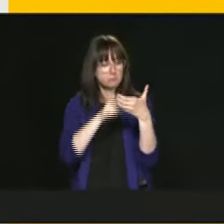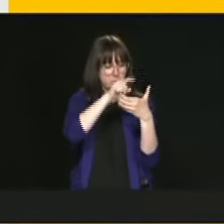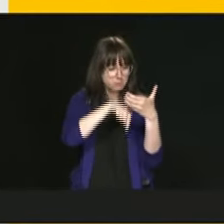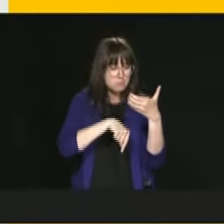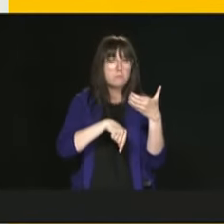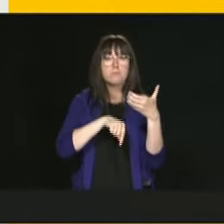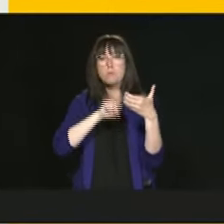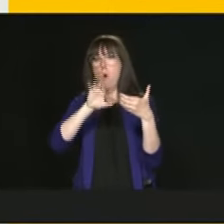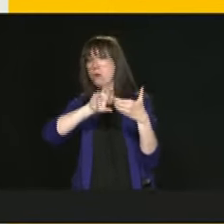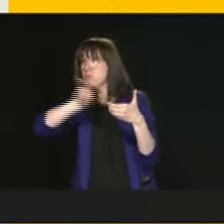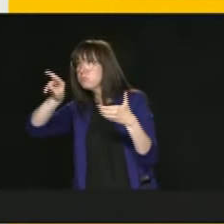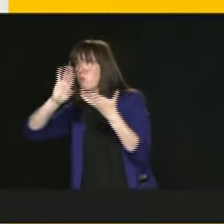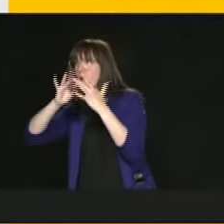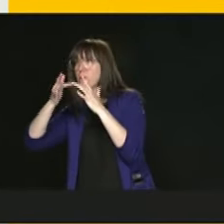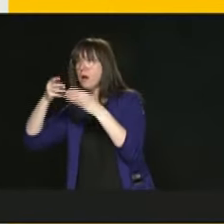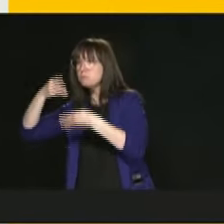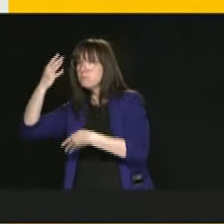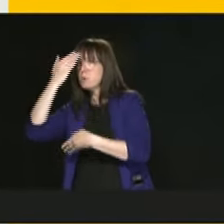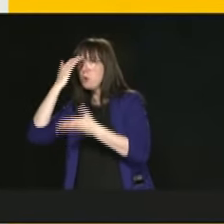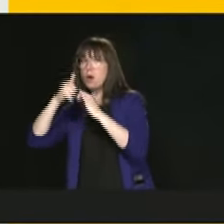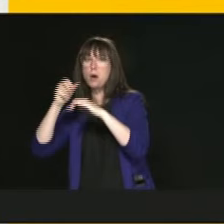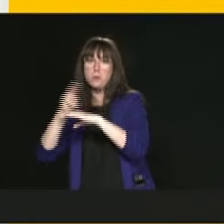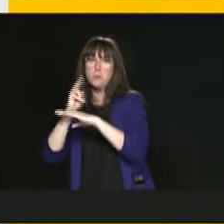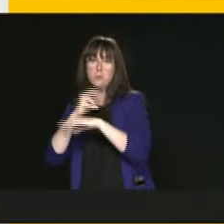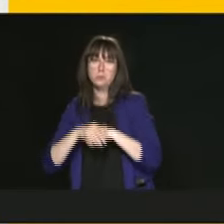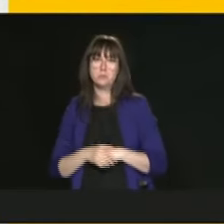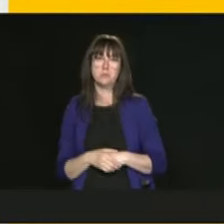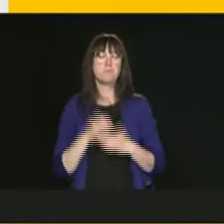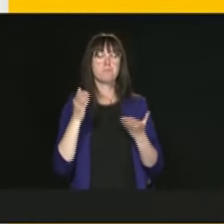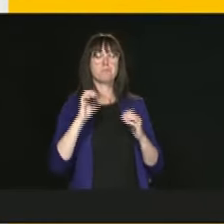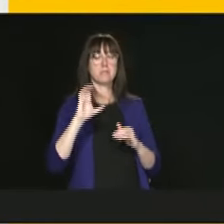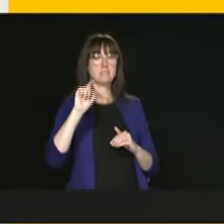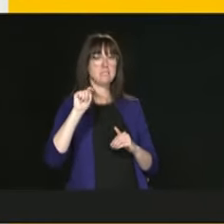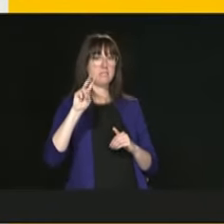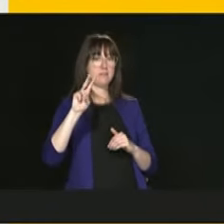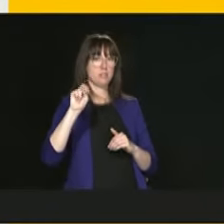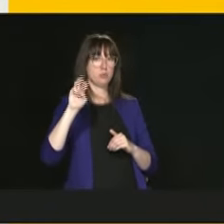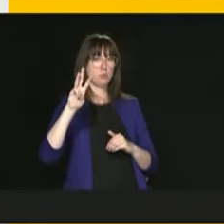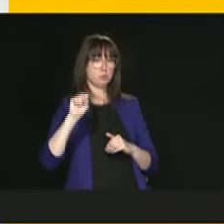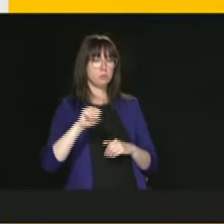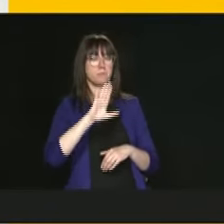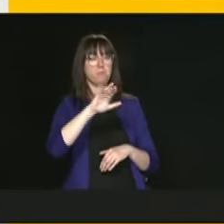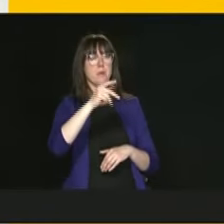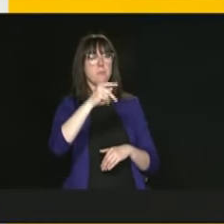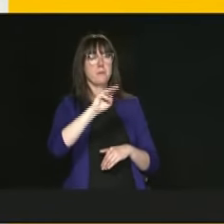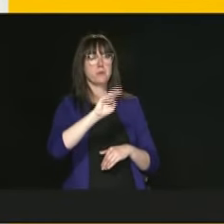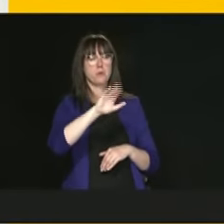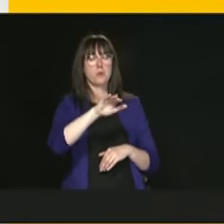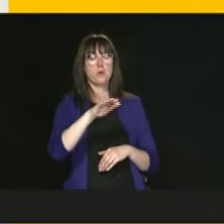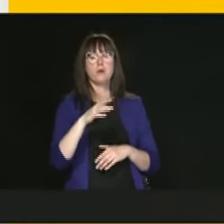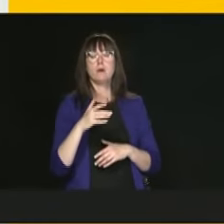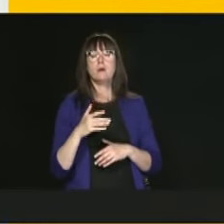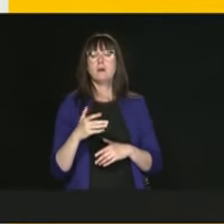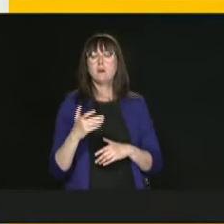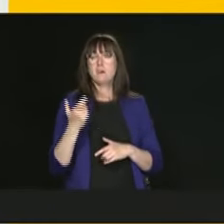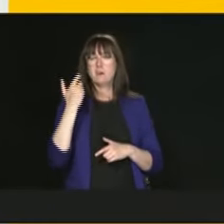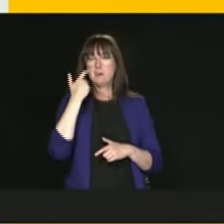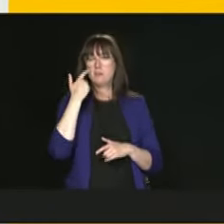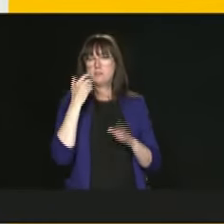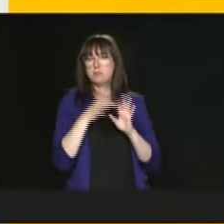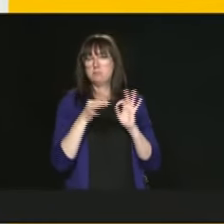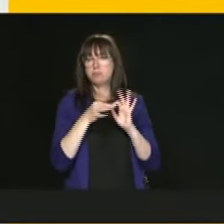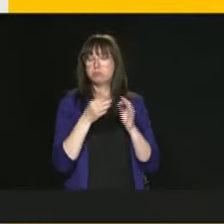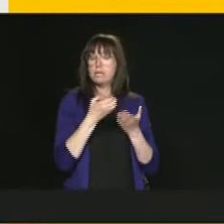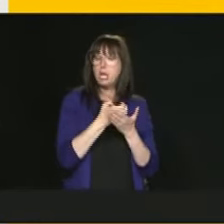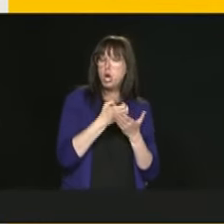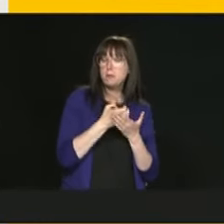it is that the products they're using. Ian Wood, CTV News. Prime Minister, you previously said that the economy and